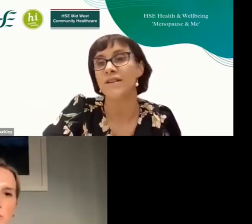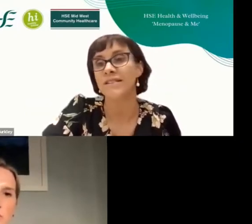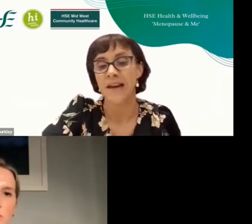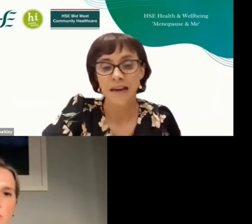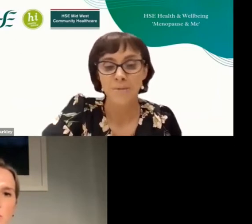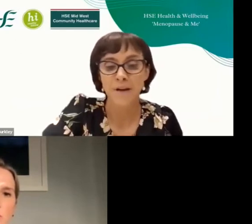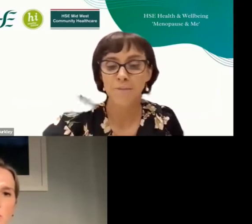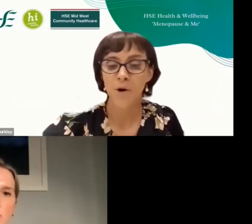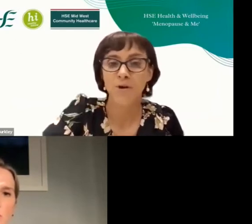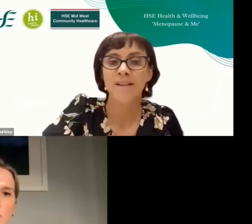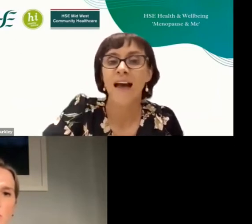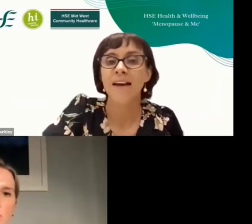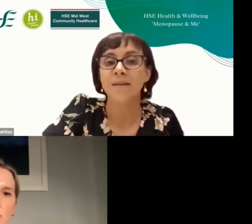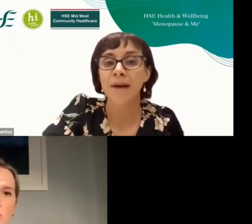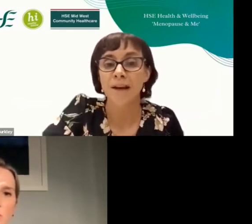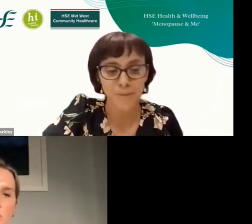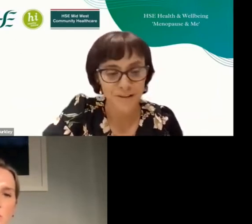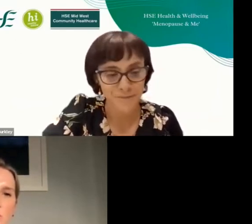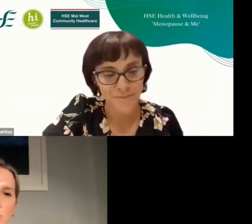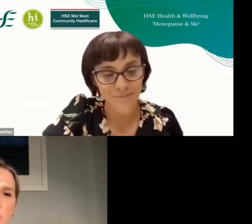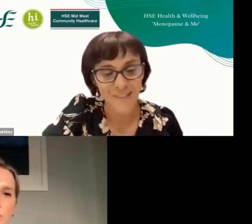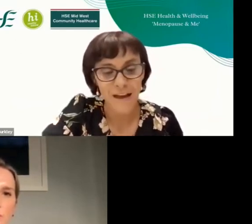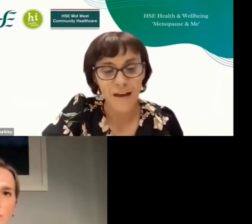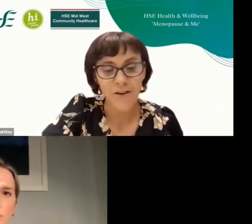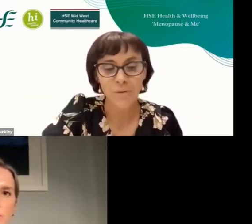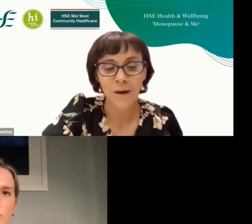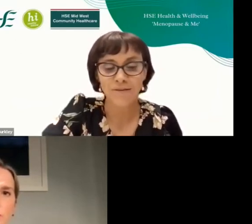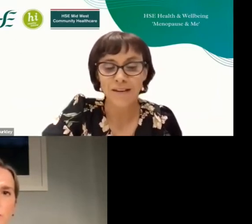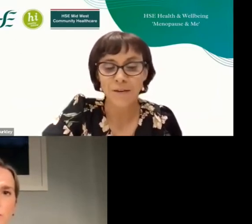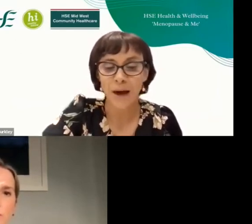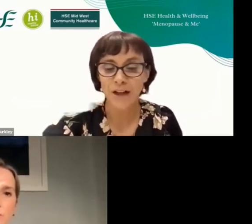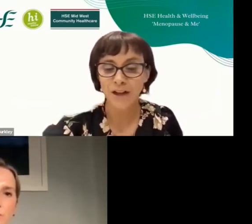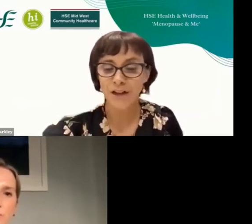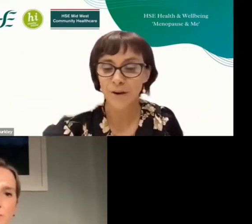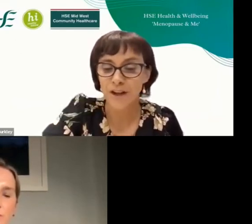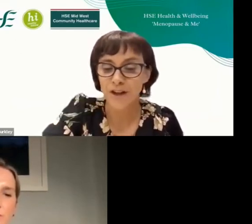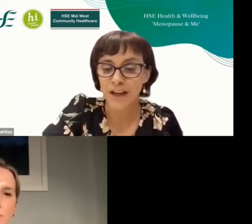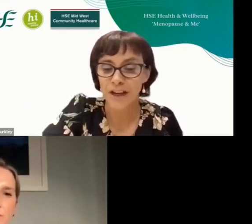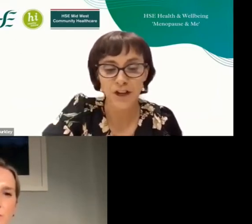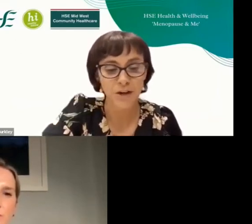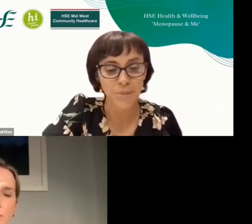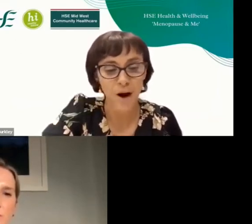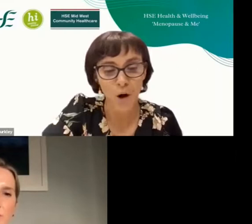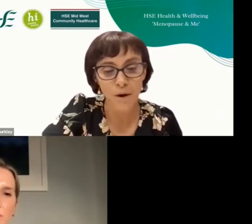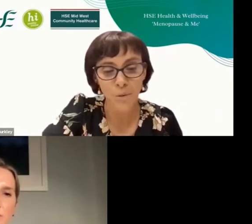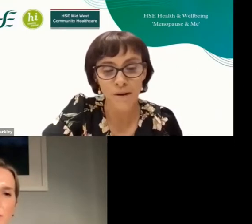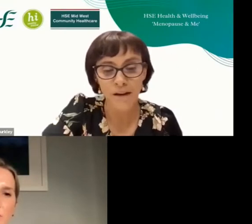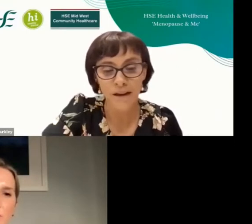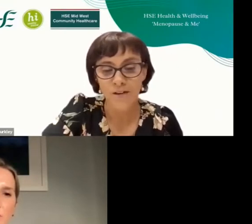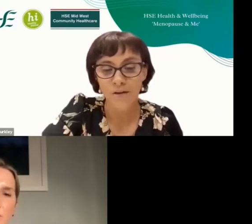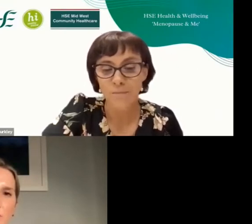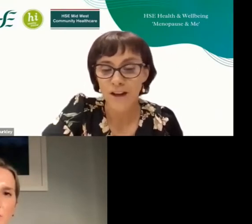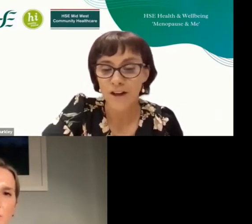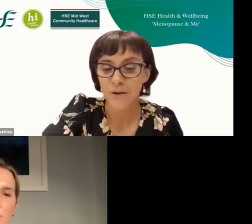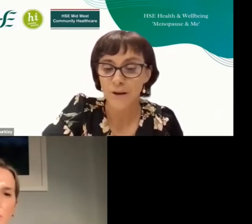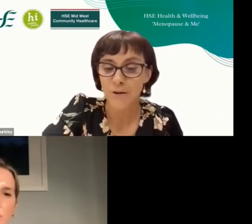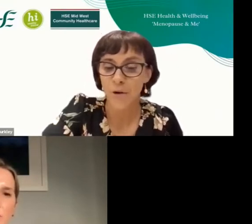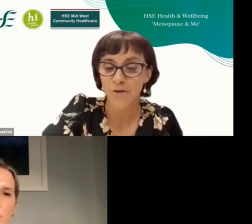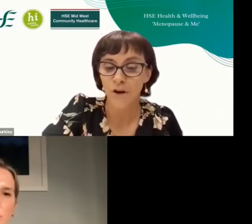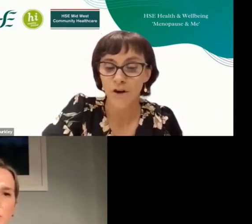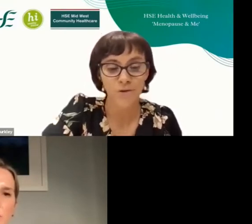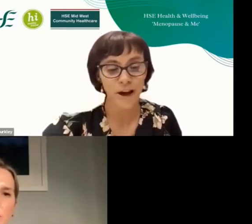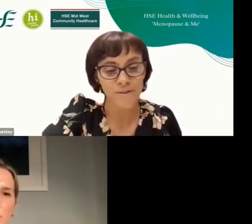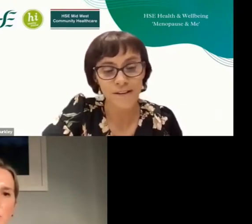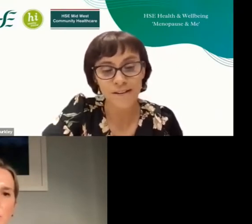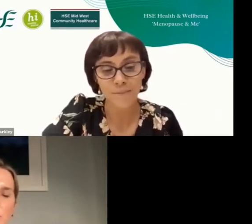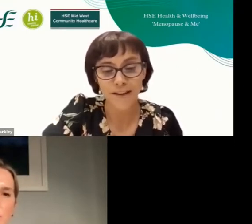special interest in menopause and its management. Dr. Mc Veigh is passionate about education and empowering women to manage their